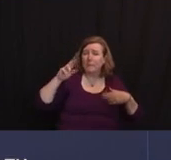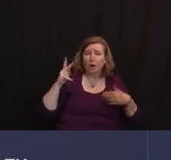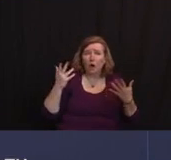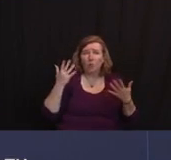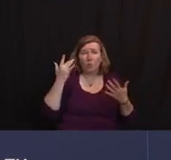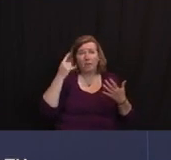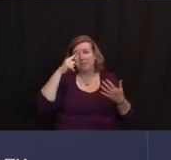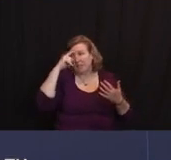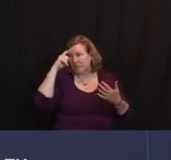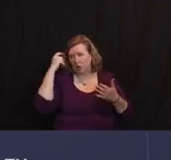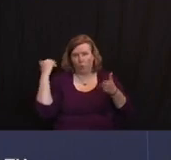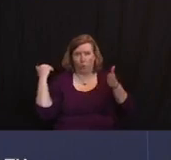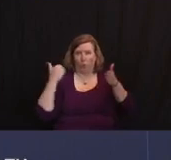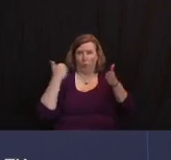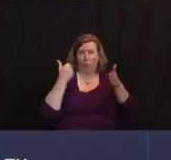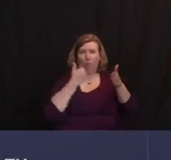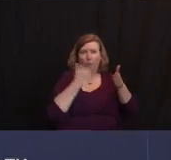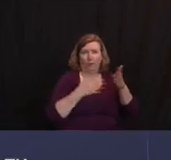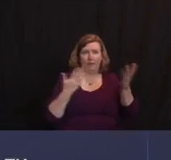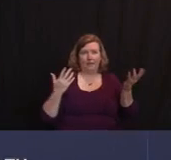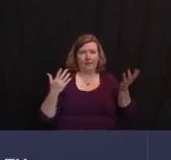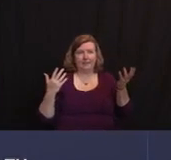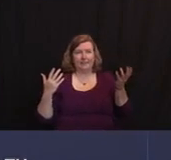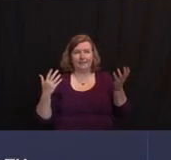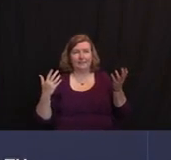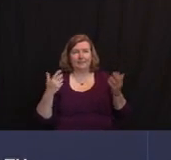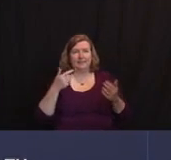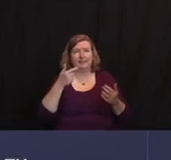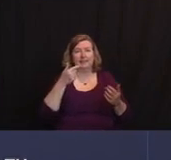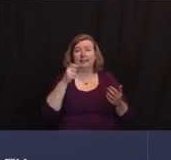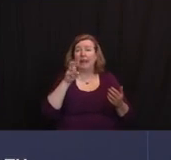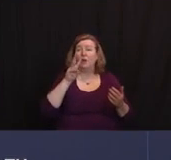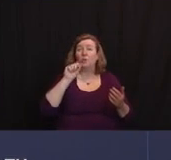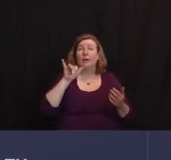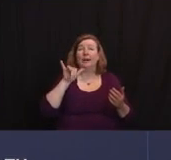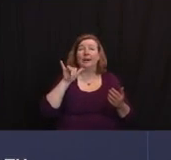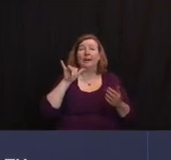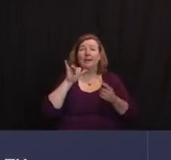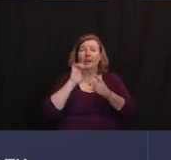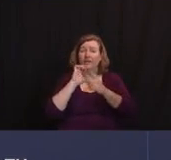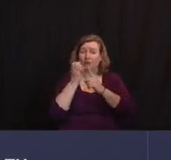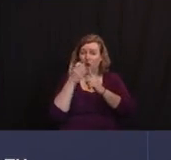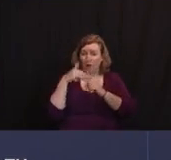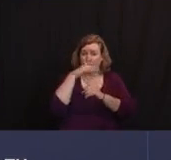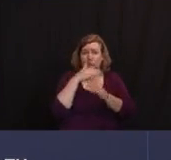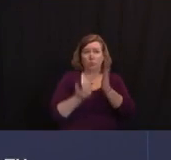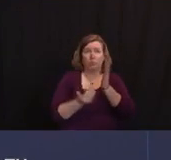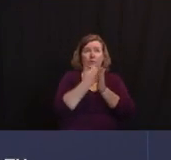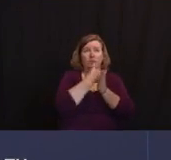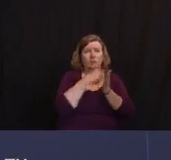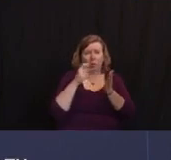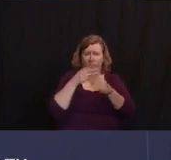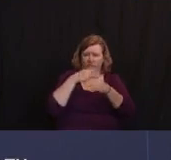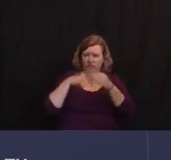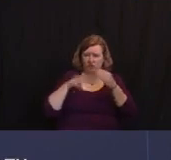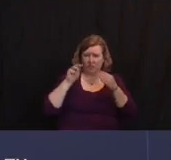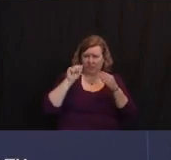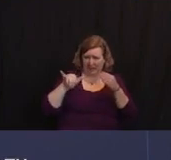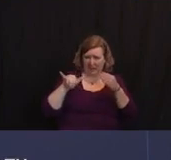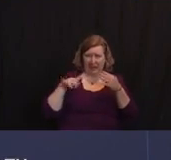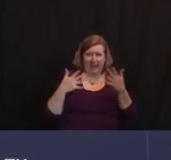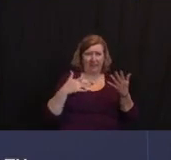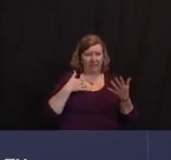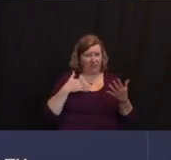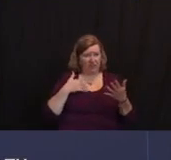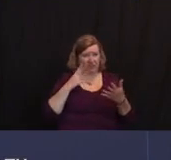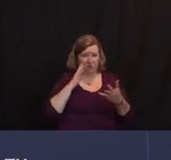with the Gateway Environmental Review due to be completed in May, I'm wondering if you expect a groundbreaking sometime this